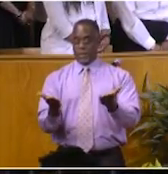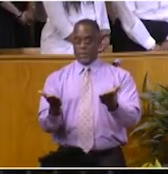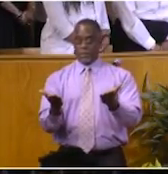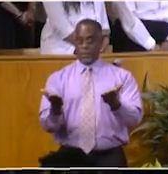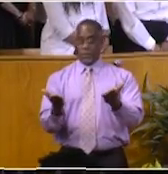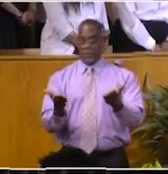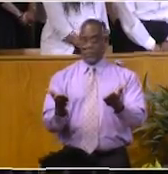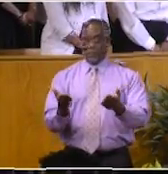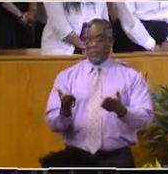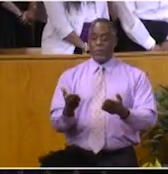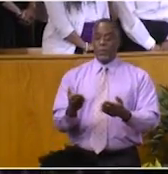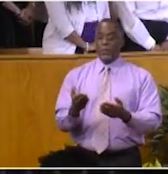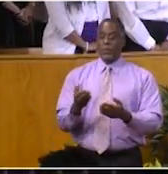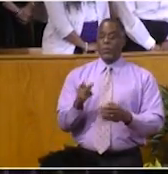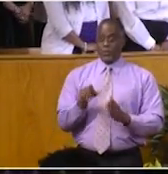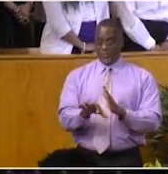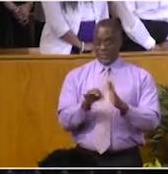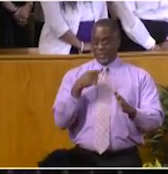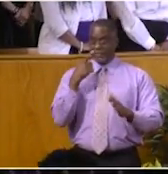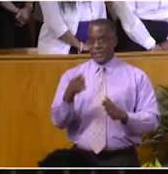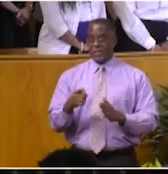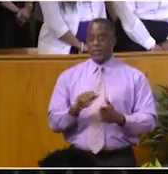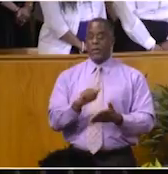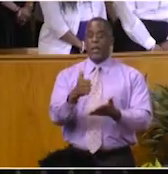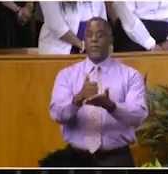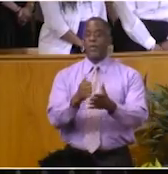When you find it, say amen. Amen.